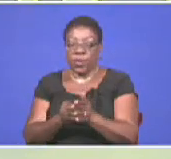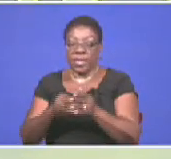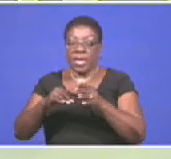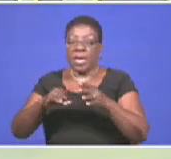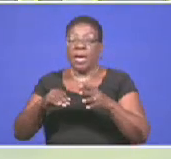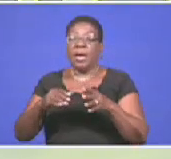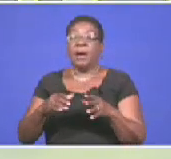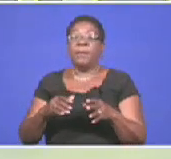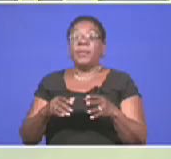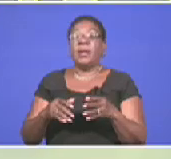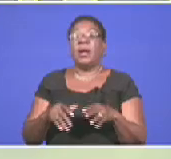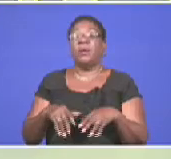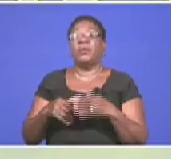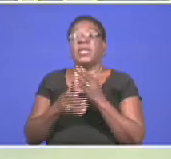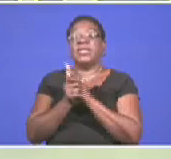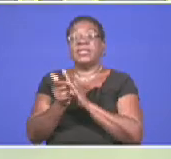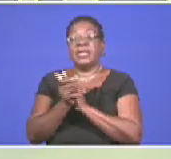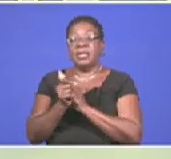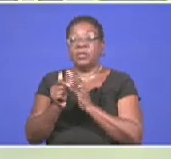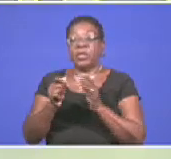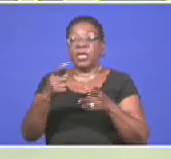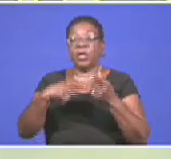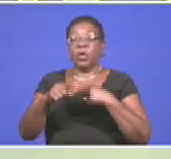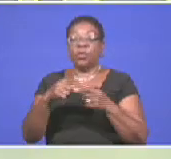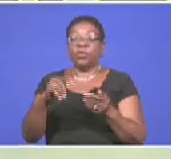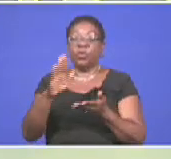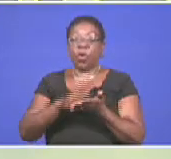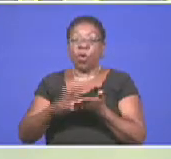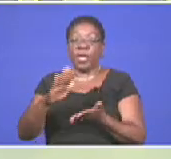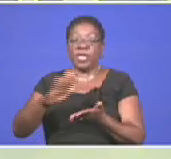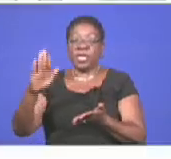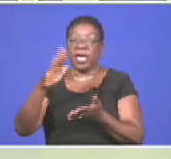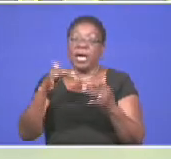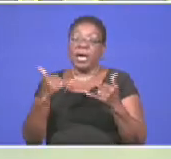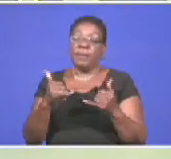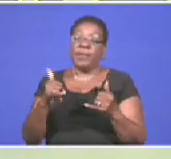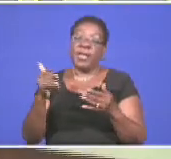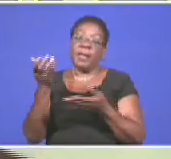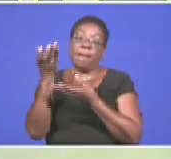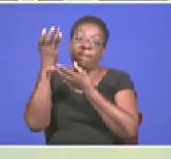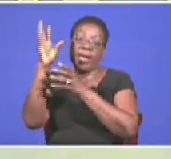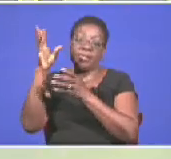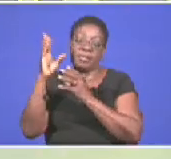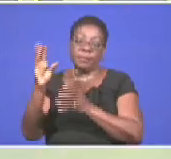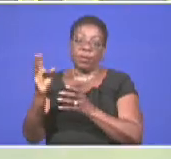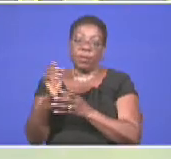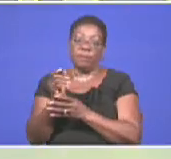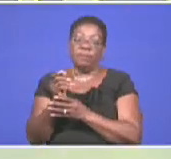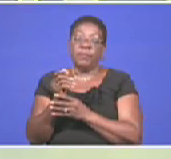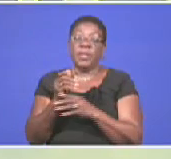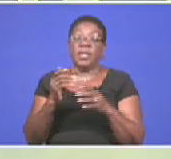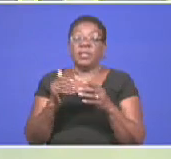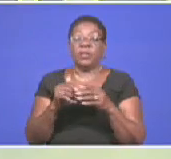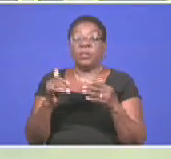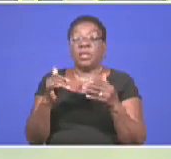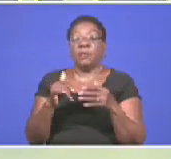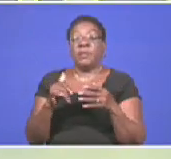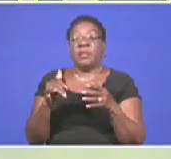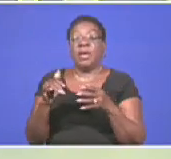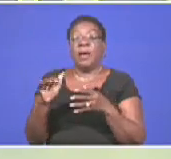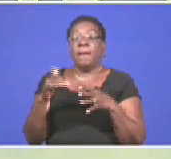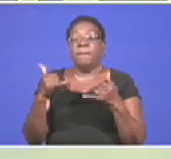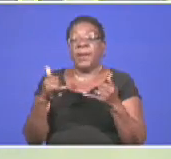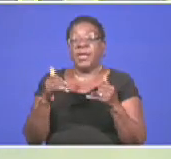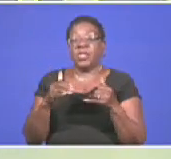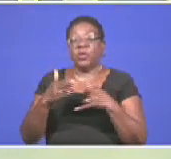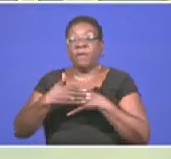get higher education and through the game of basketball is important to the Federation. The Nassau Select team would be based off players who would have left school about a